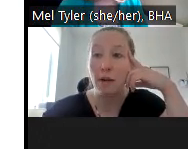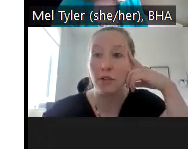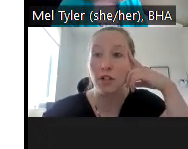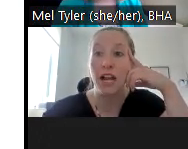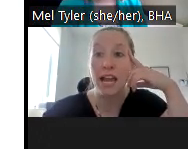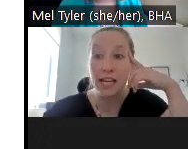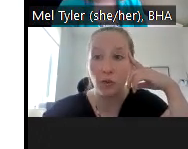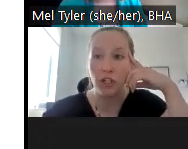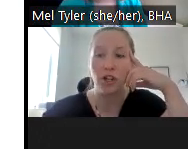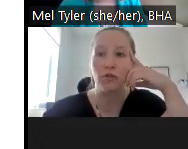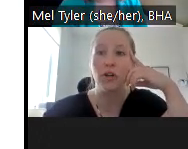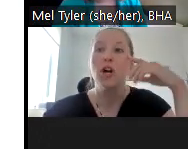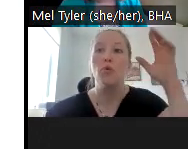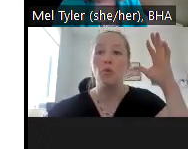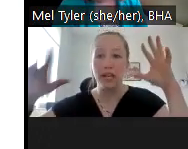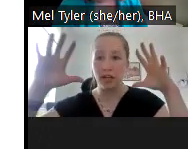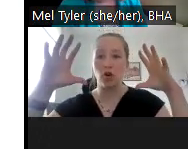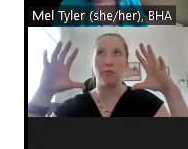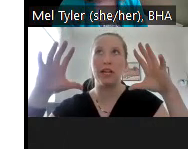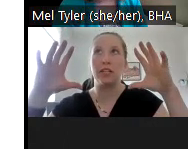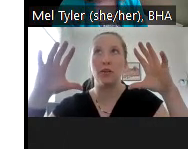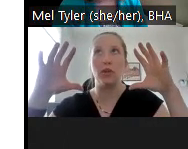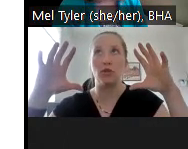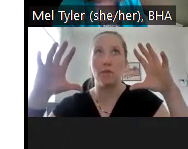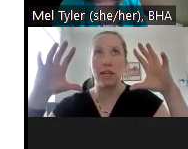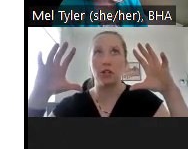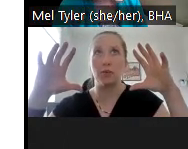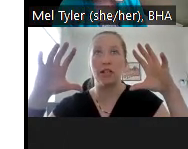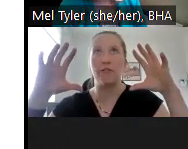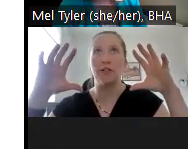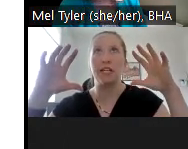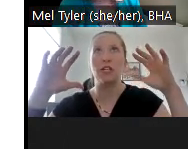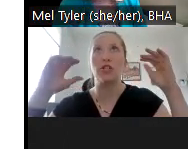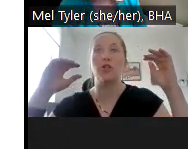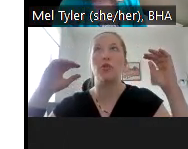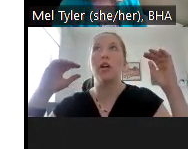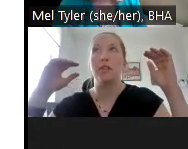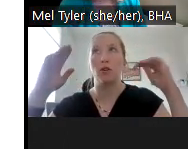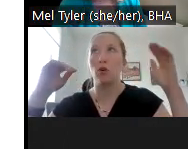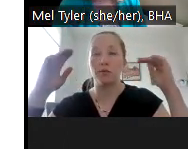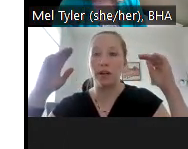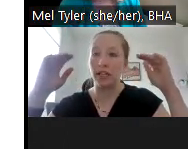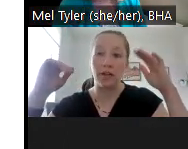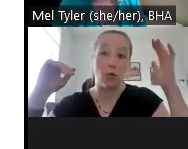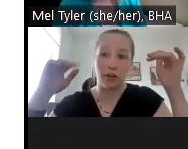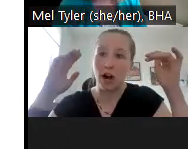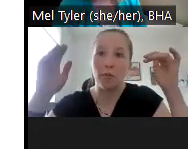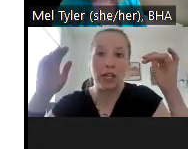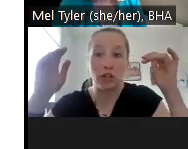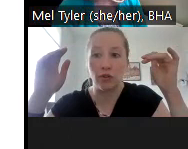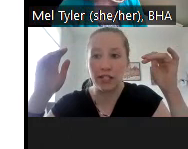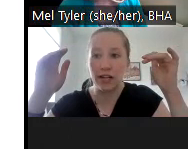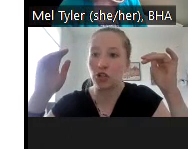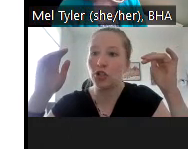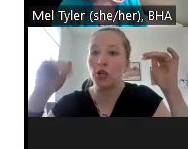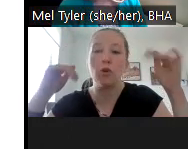in Chapter 8, which is we incorporated the withdrawal management levels into their corresponding level, whether